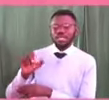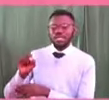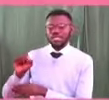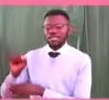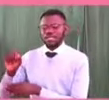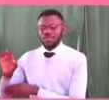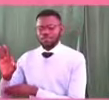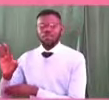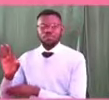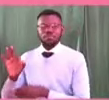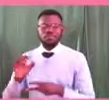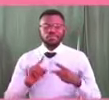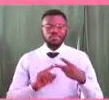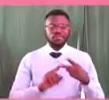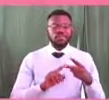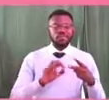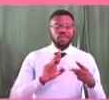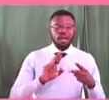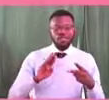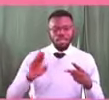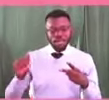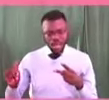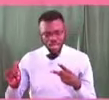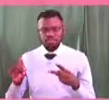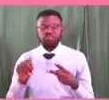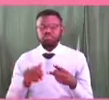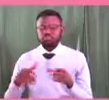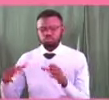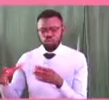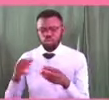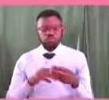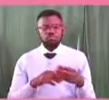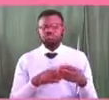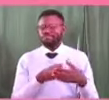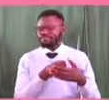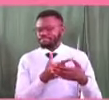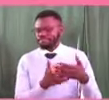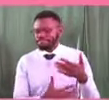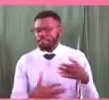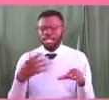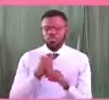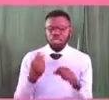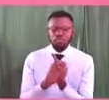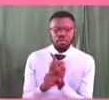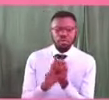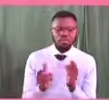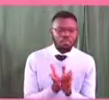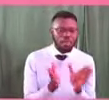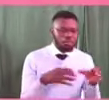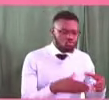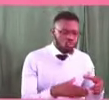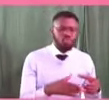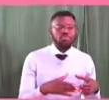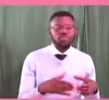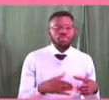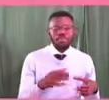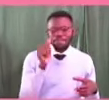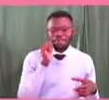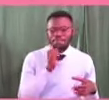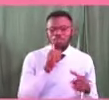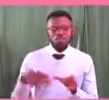the Retirement Benefits Authority, and other stakeholders in both public and private sector